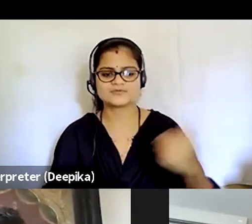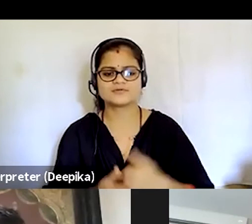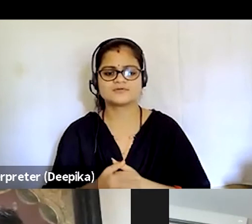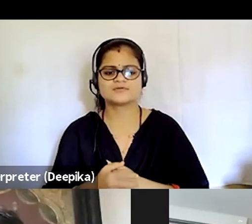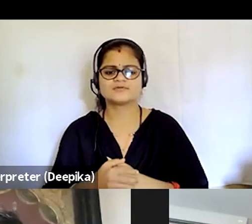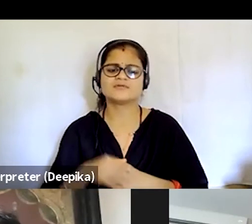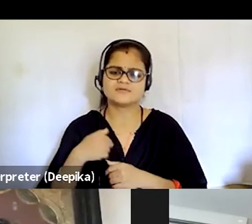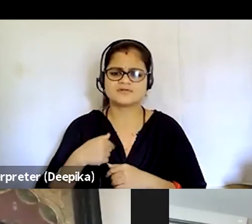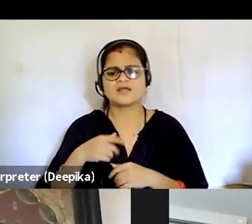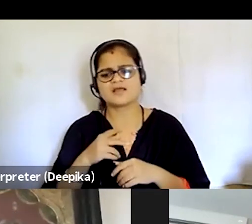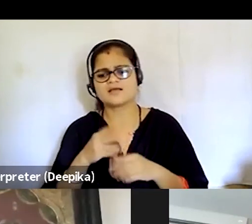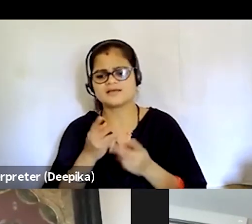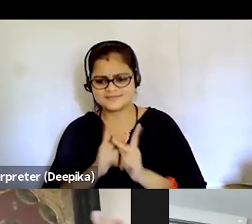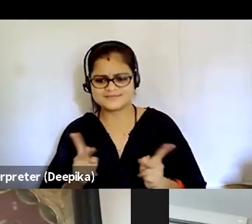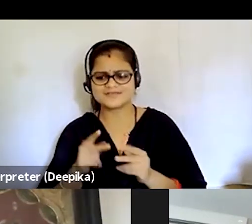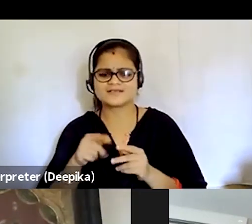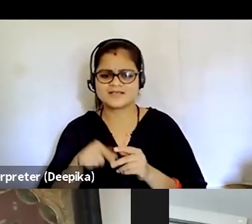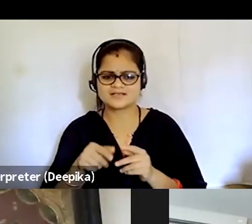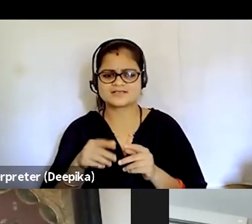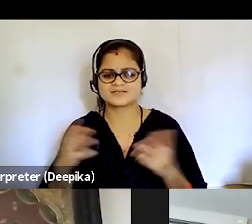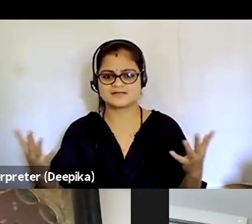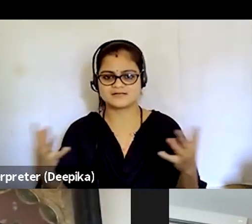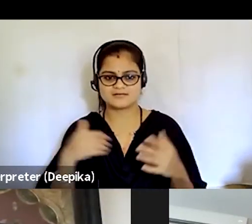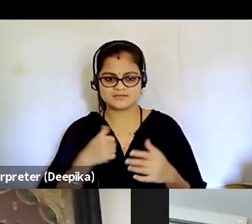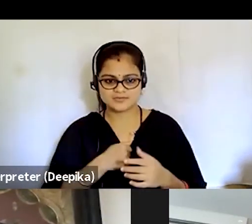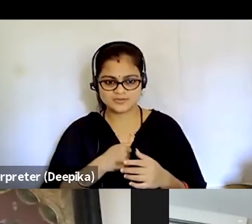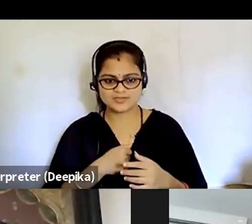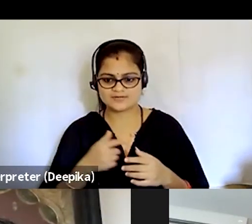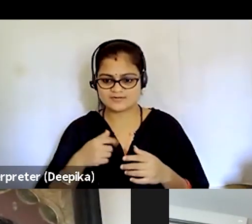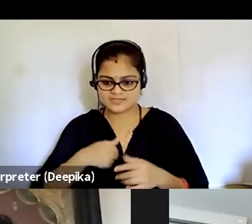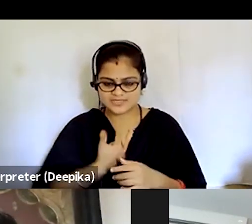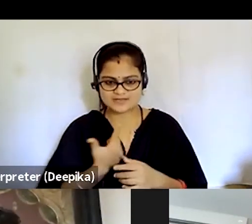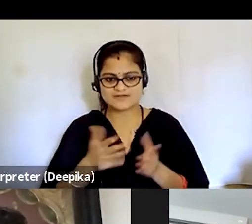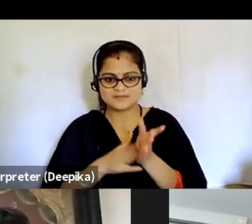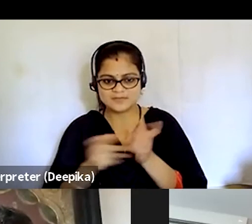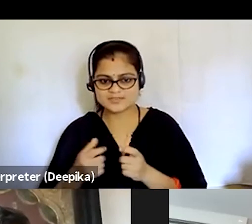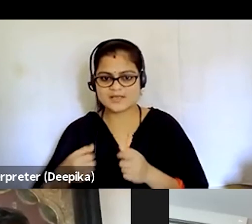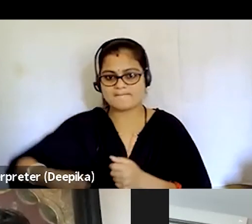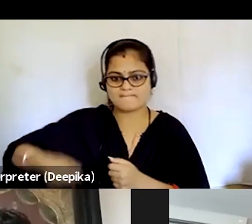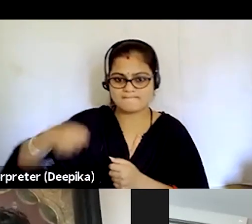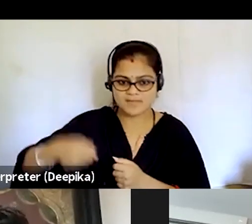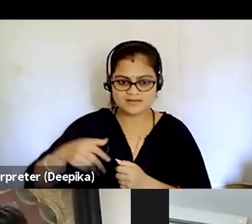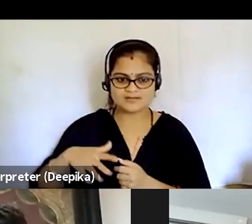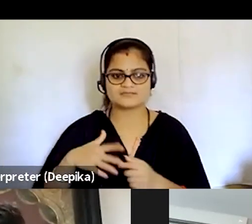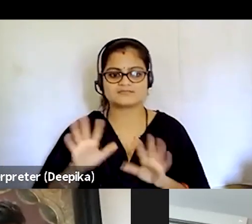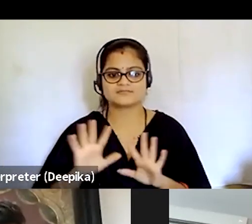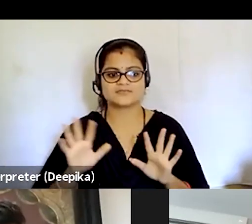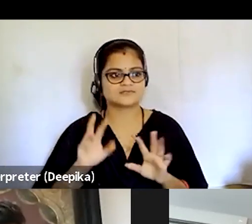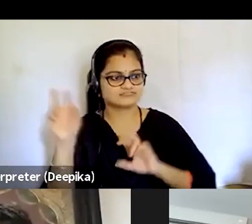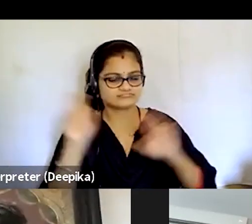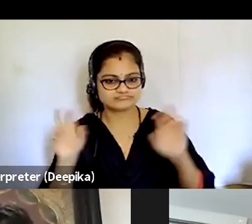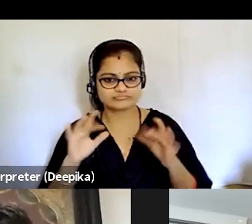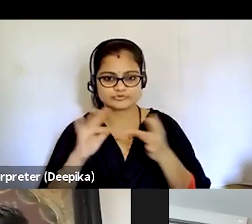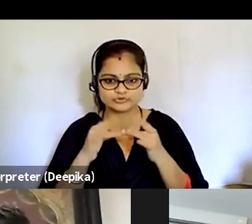it's still there, and I've managed to kind of condense my whole setup into a traveling bag, so I can just plug in if we have a good